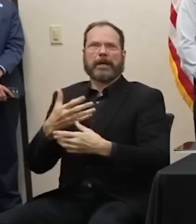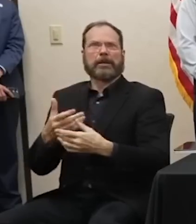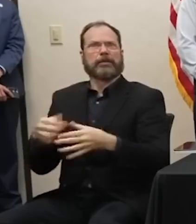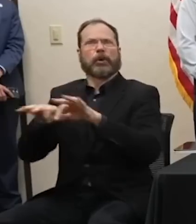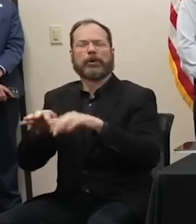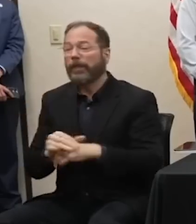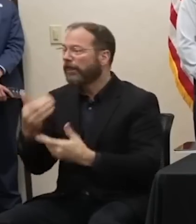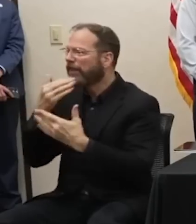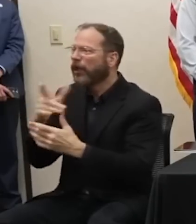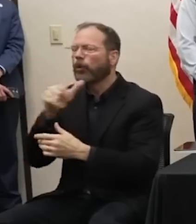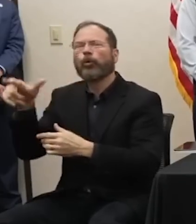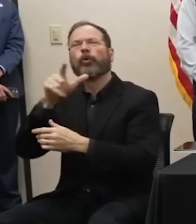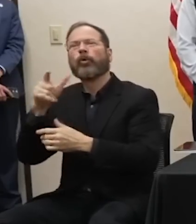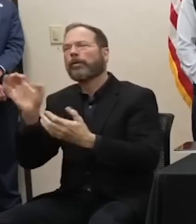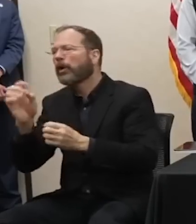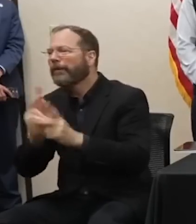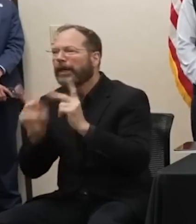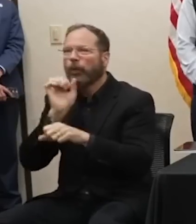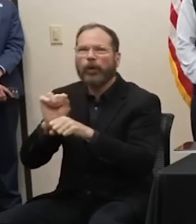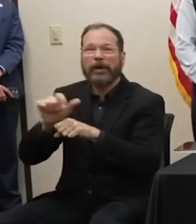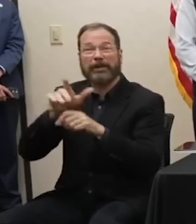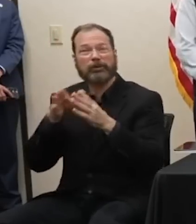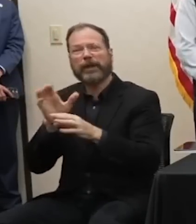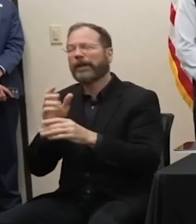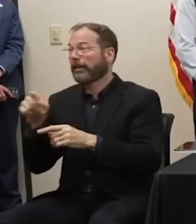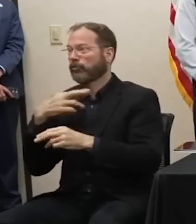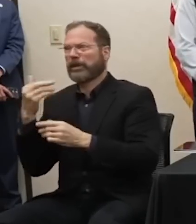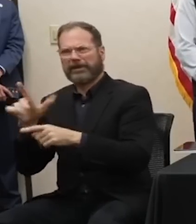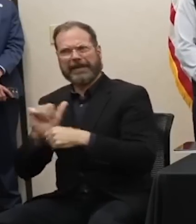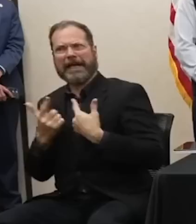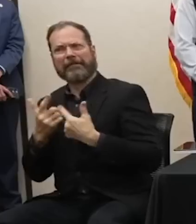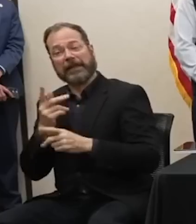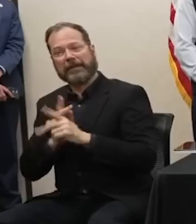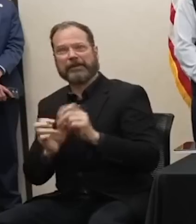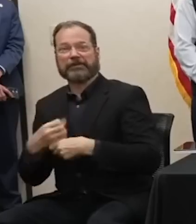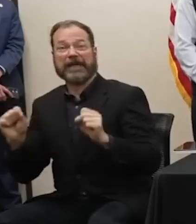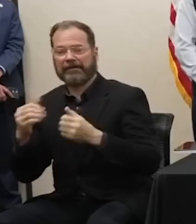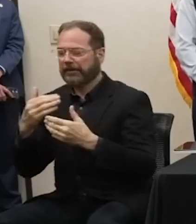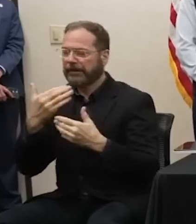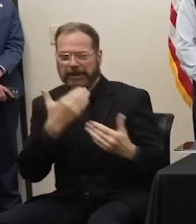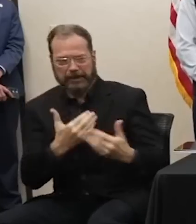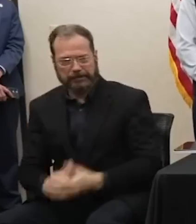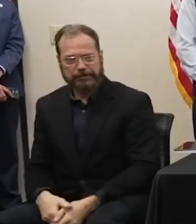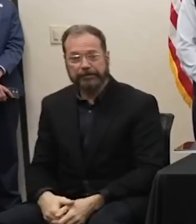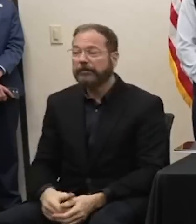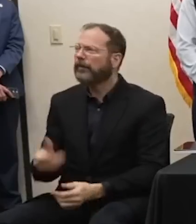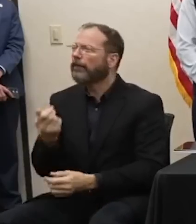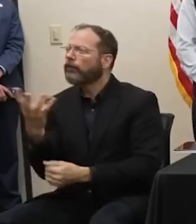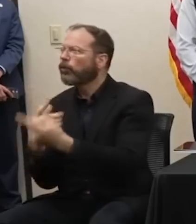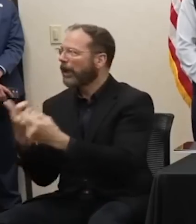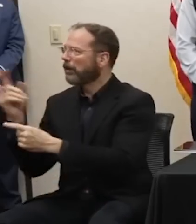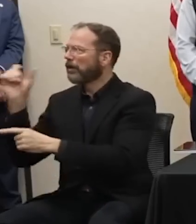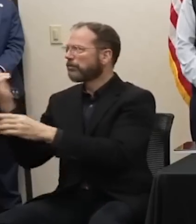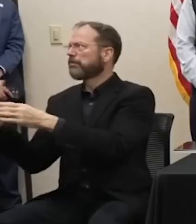the first responders that are out there on the streets putting their lives at risk to keep Texans safe and keep the roads moving. Thank you very much. We'll take a few questions.